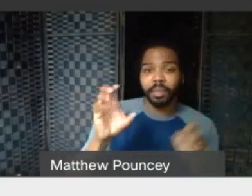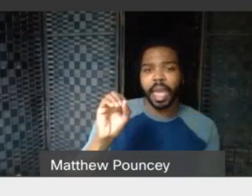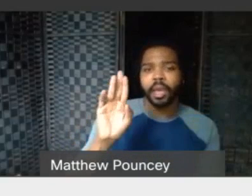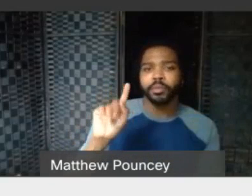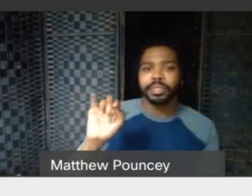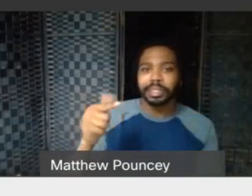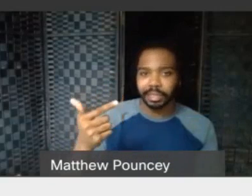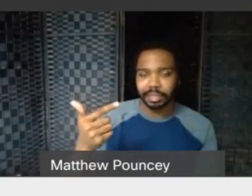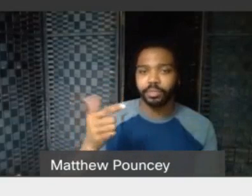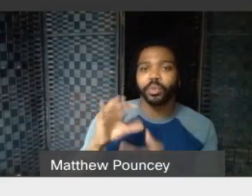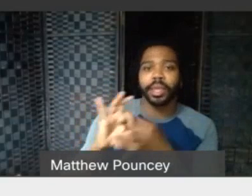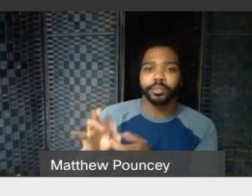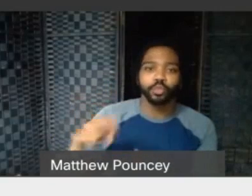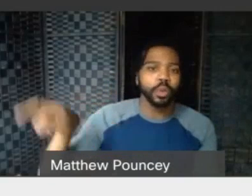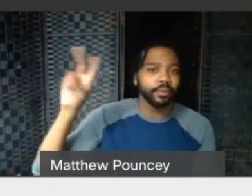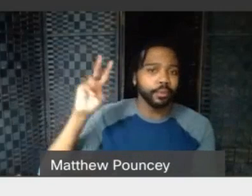Thanks.